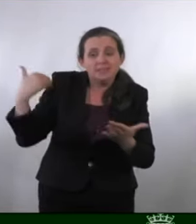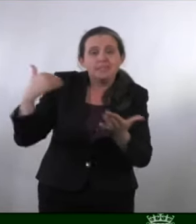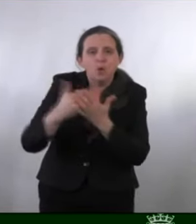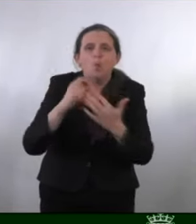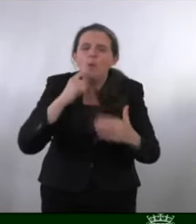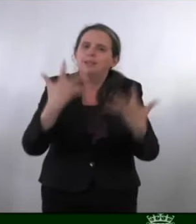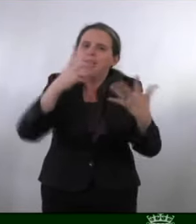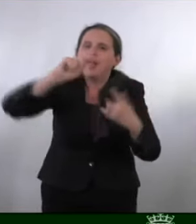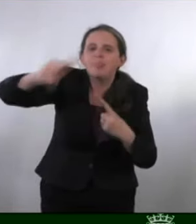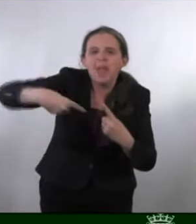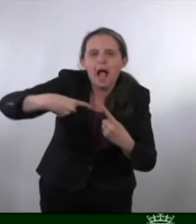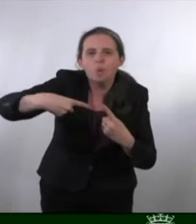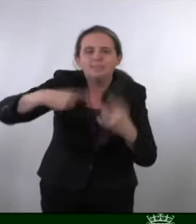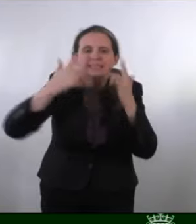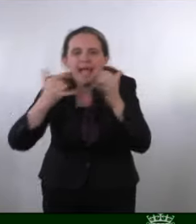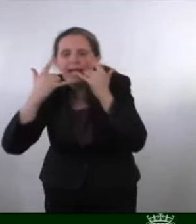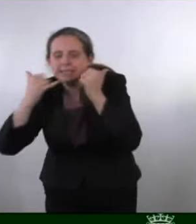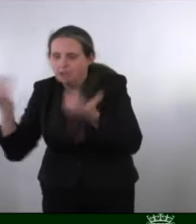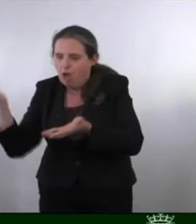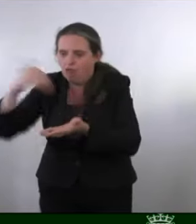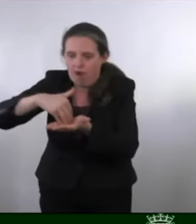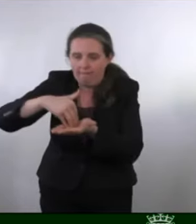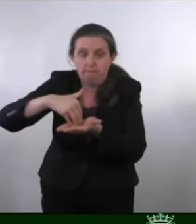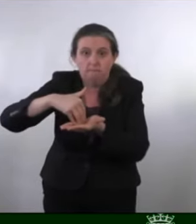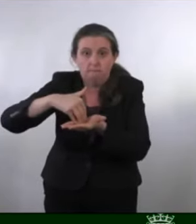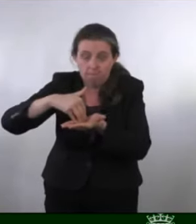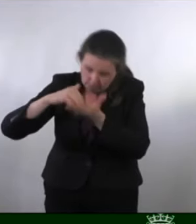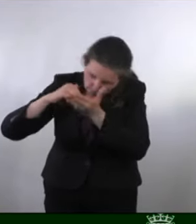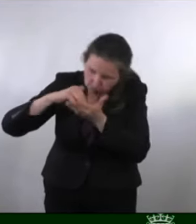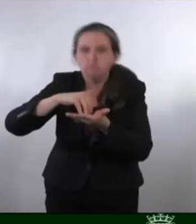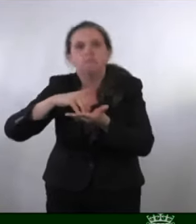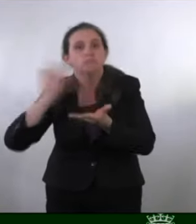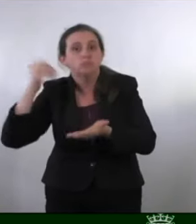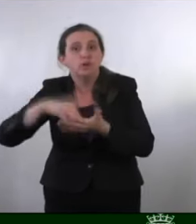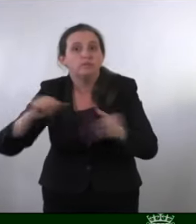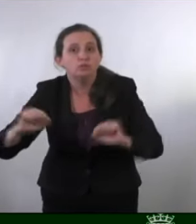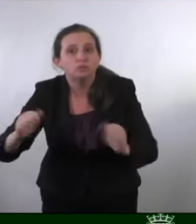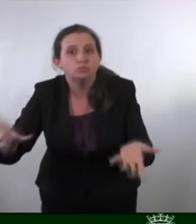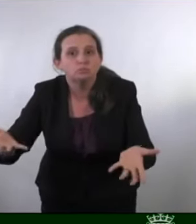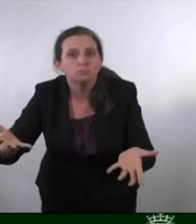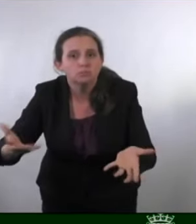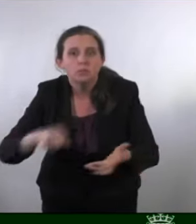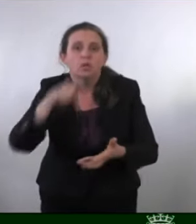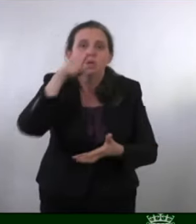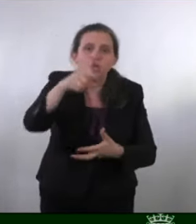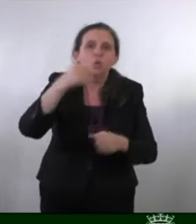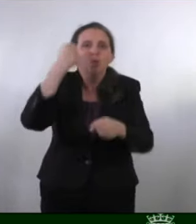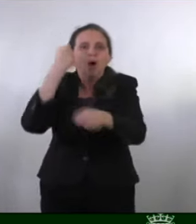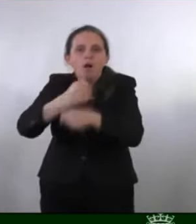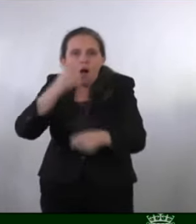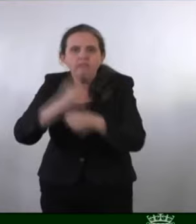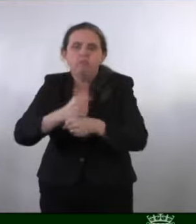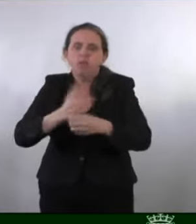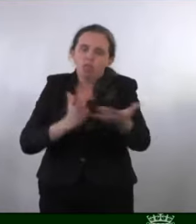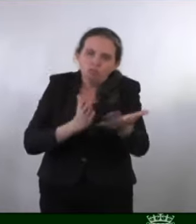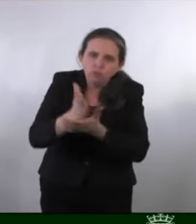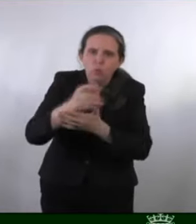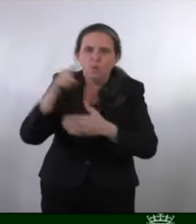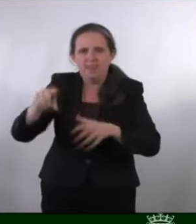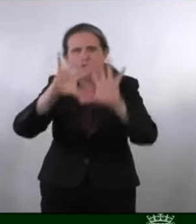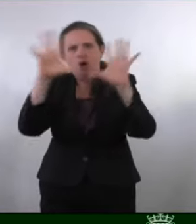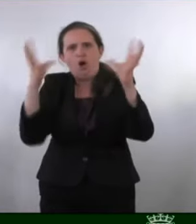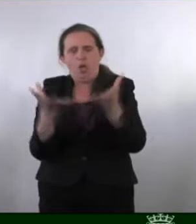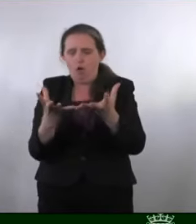arrived. So when governing during a global pandemic, shouldn't the Prime Minister focus on delivering on the ground what